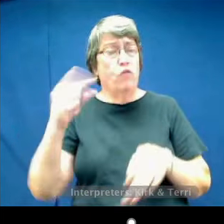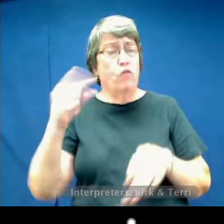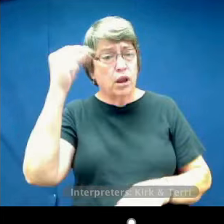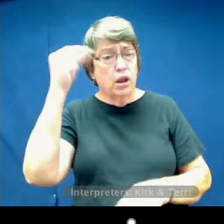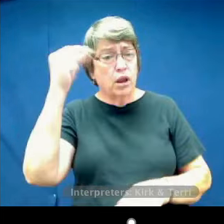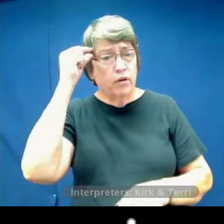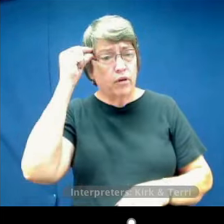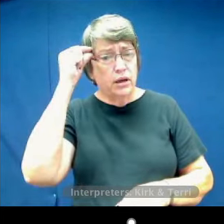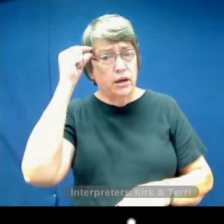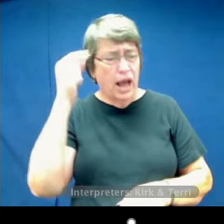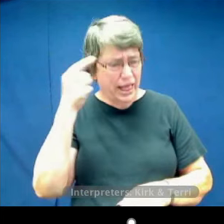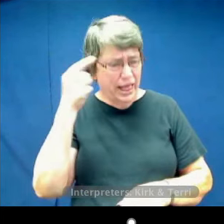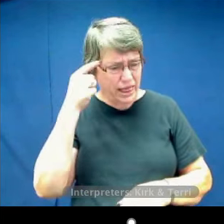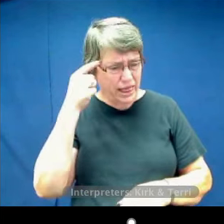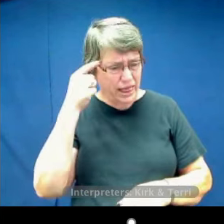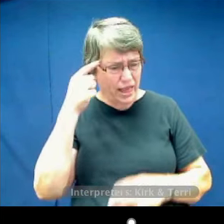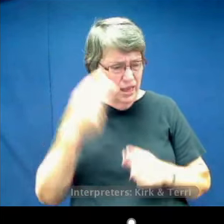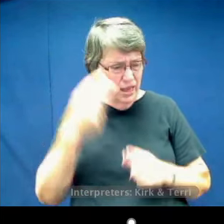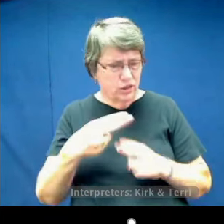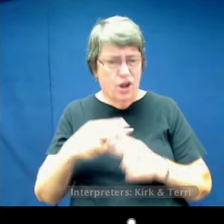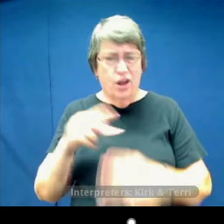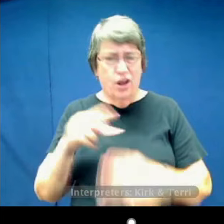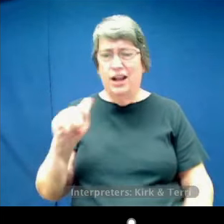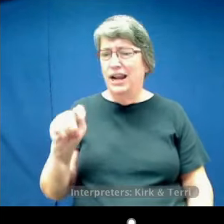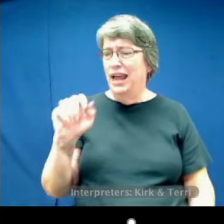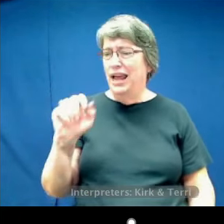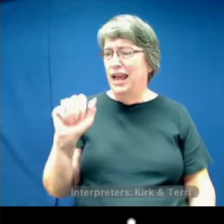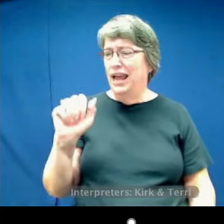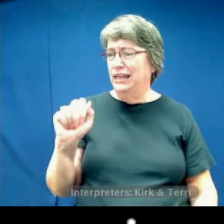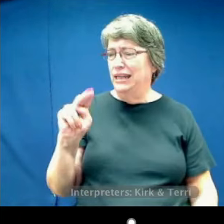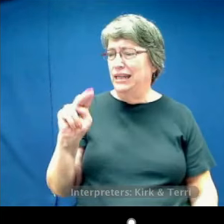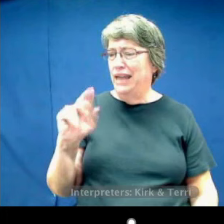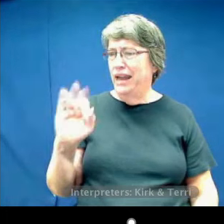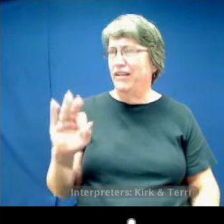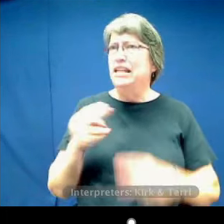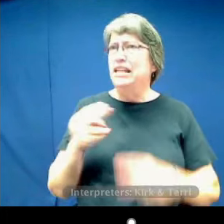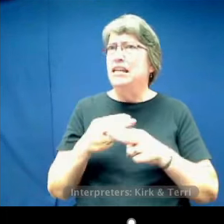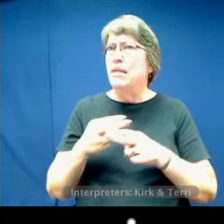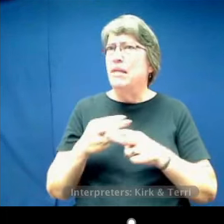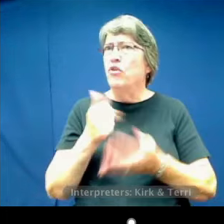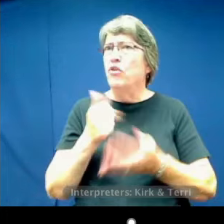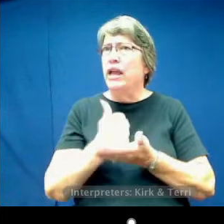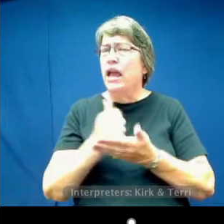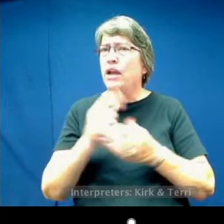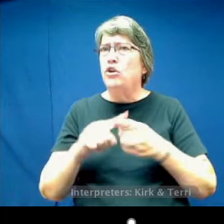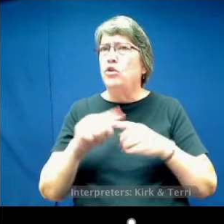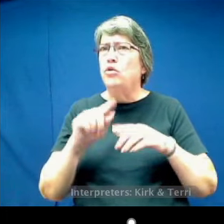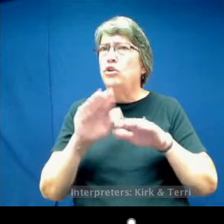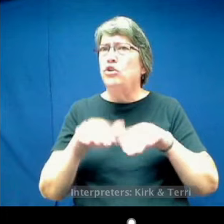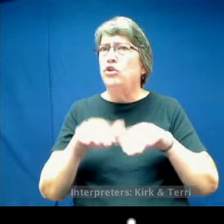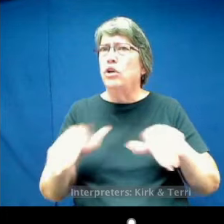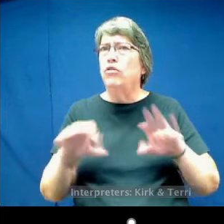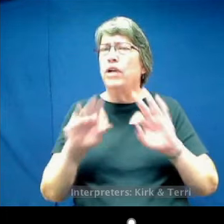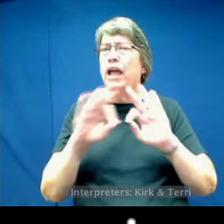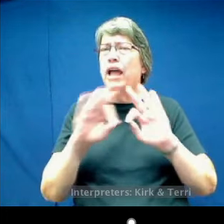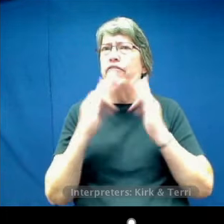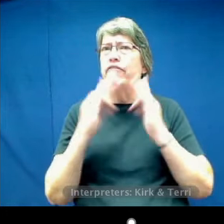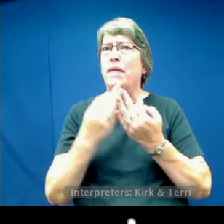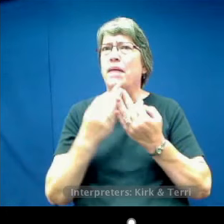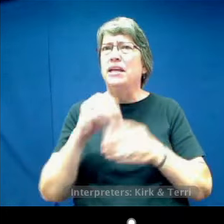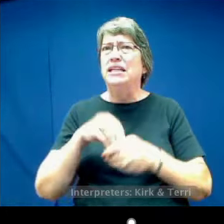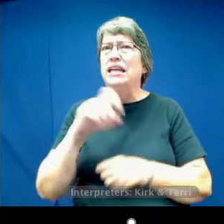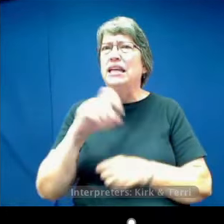I think it's called TANF now, but it's Temporary Aid to Children and Families in Need. It used to be called AFDC or